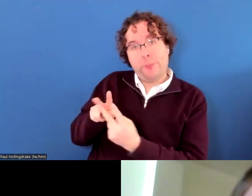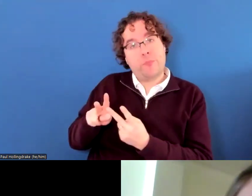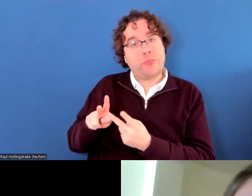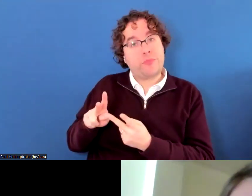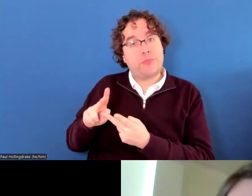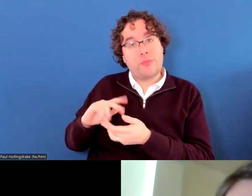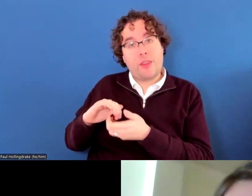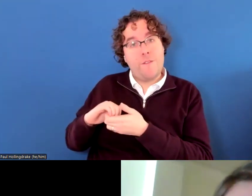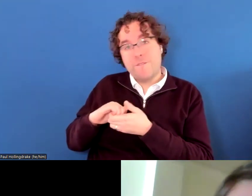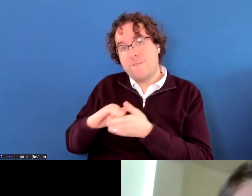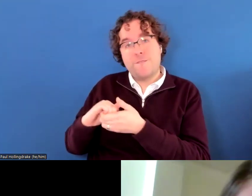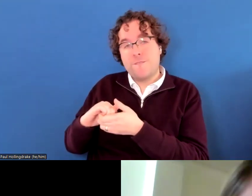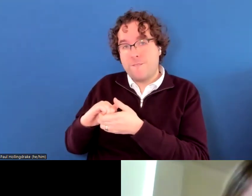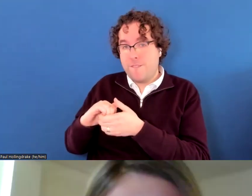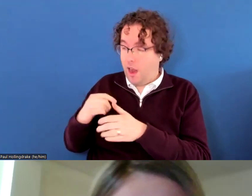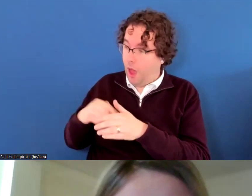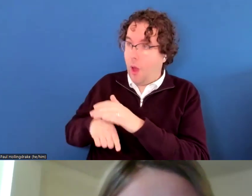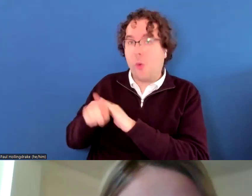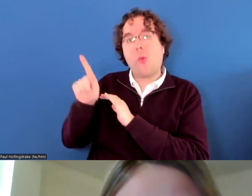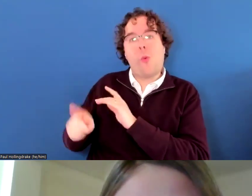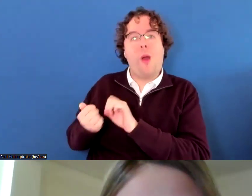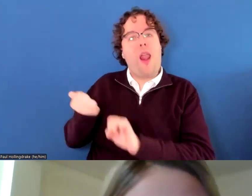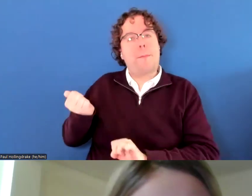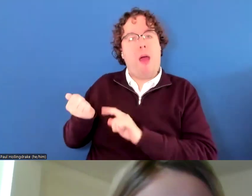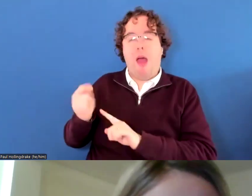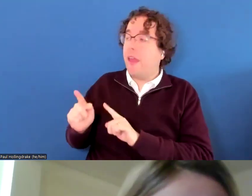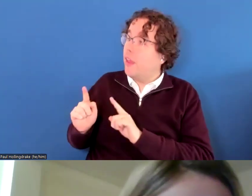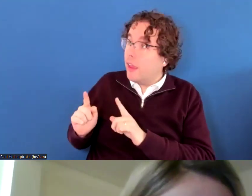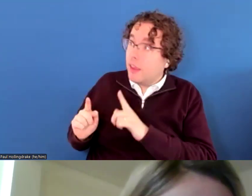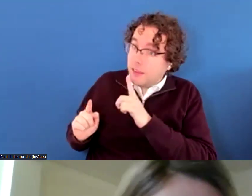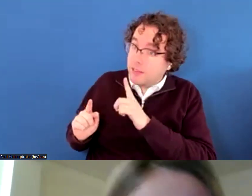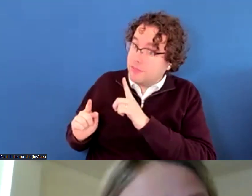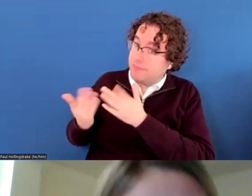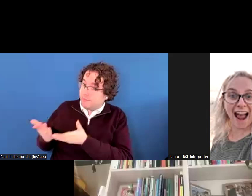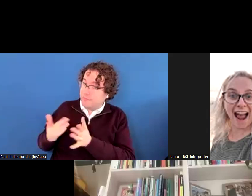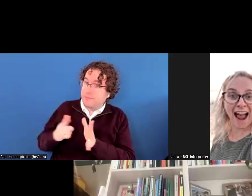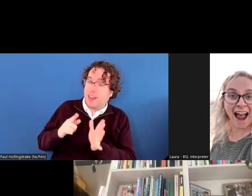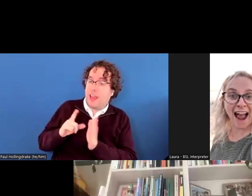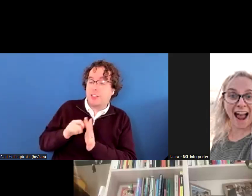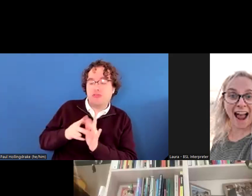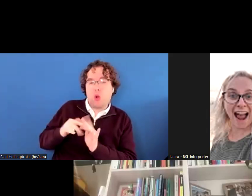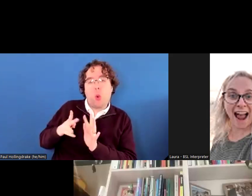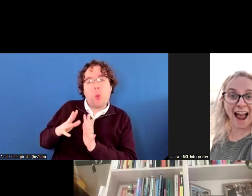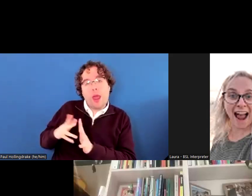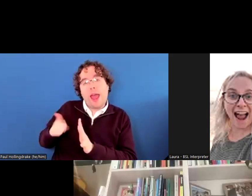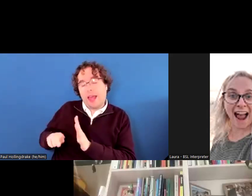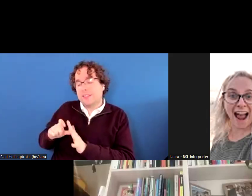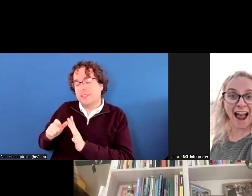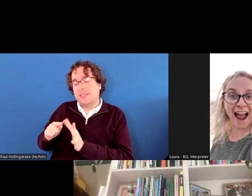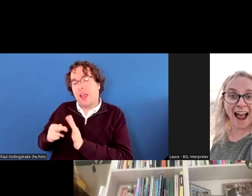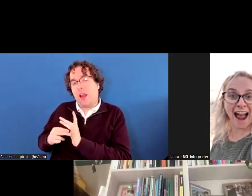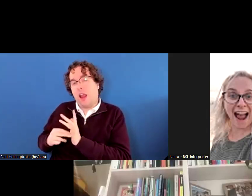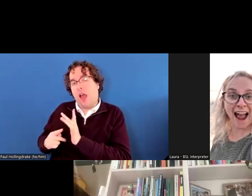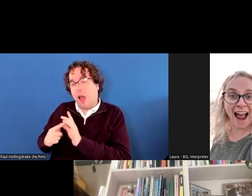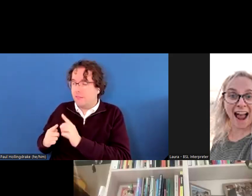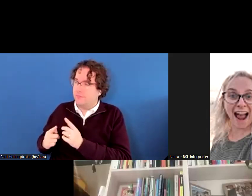alumni, Andrew and Deanna, who've joined us today. And thank you both so much to see your lovely faces. So lovely to see your faces. And thank you so much for joining